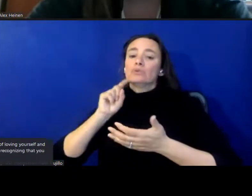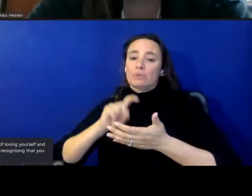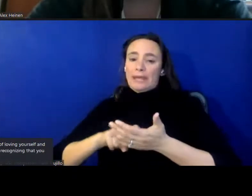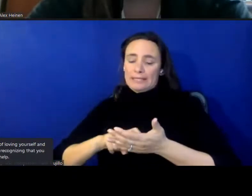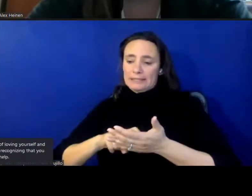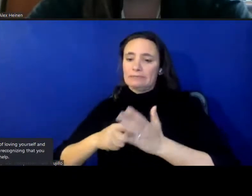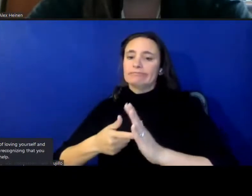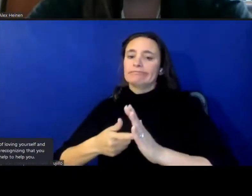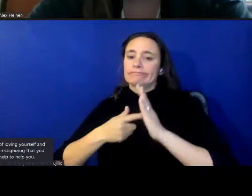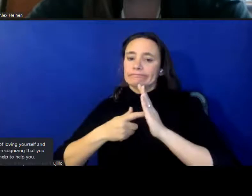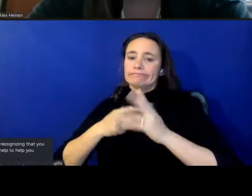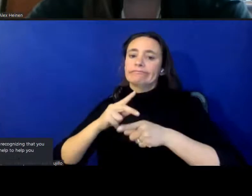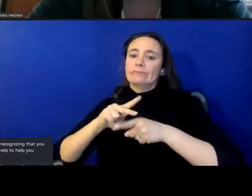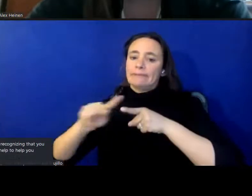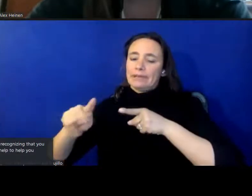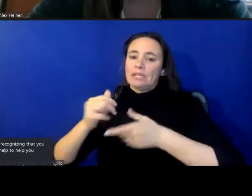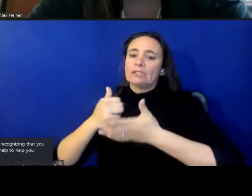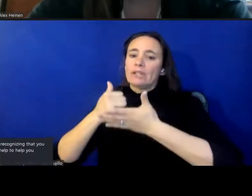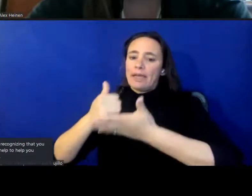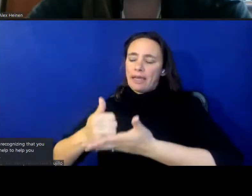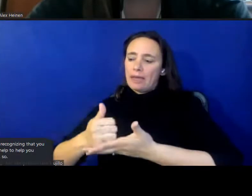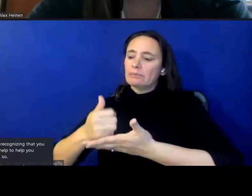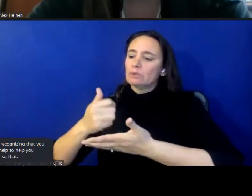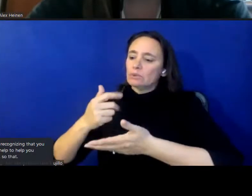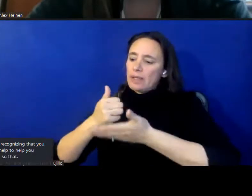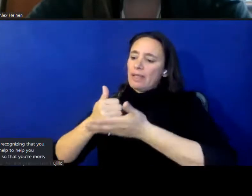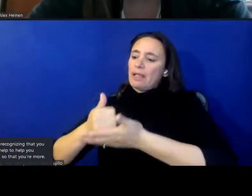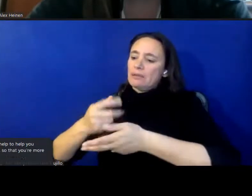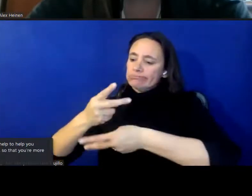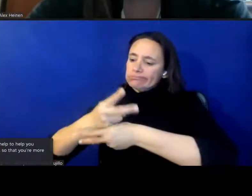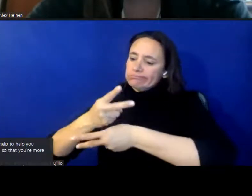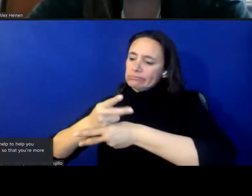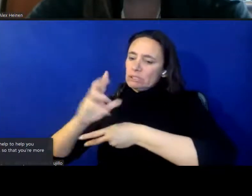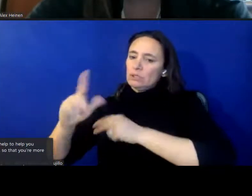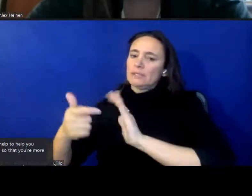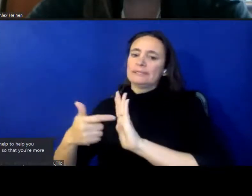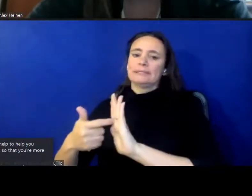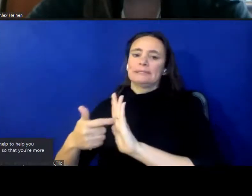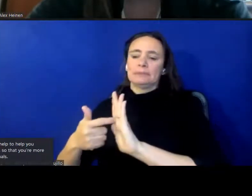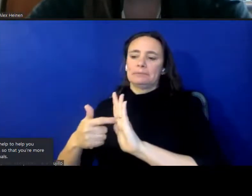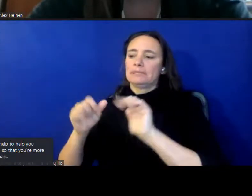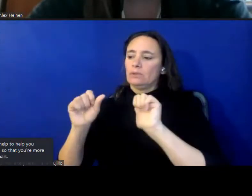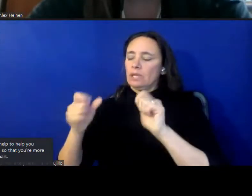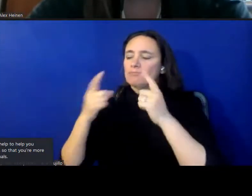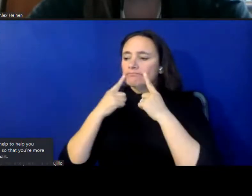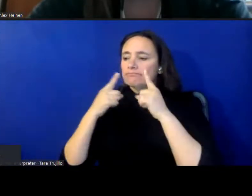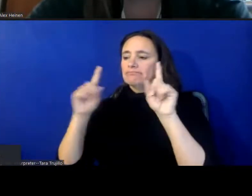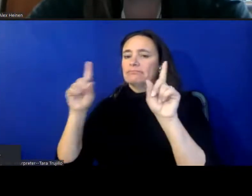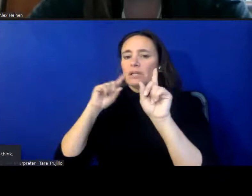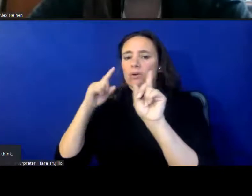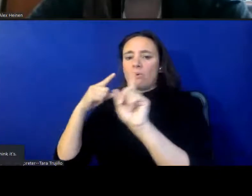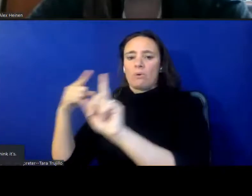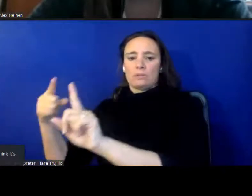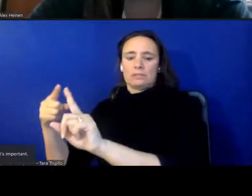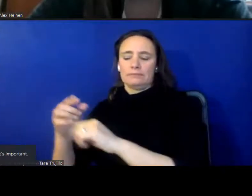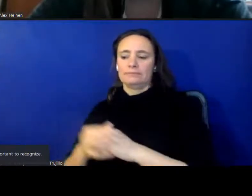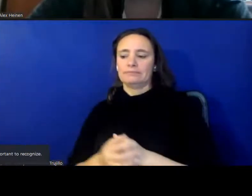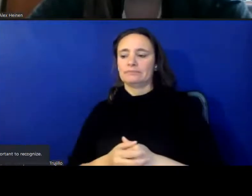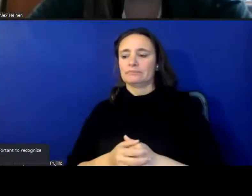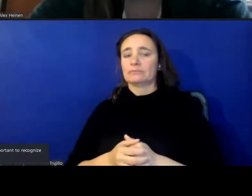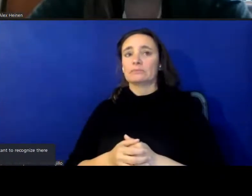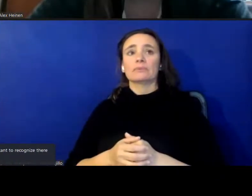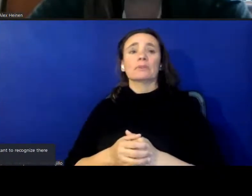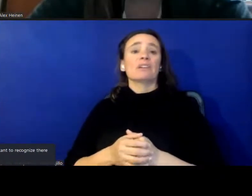professional help to help you manage your symptoms so that you're more likely to achieve those goals. But I also think it's important to recognize there